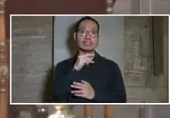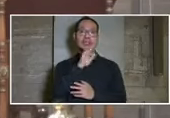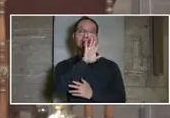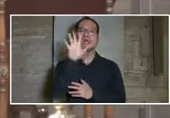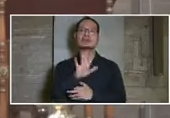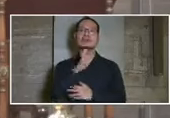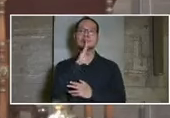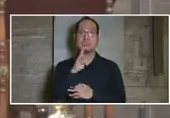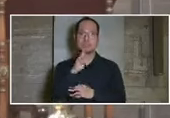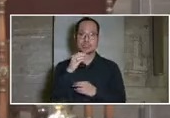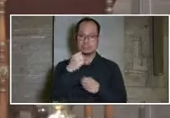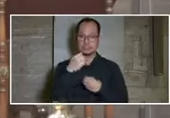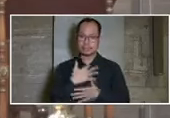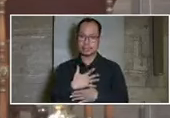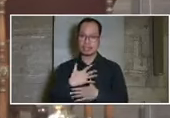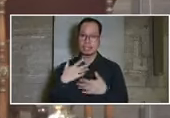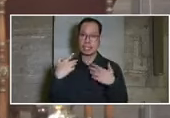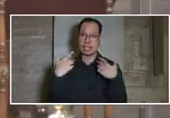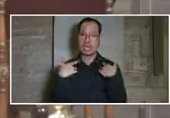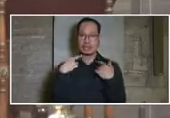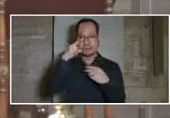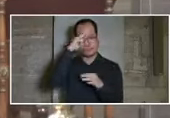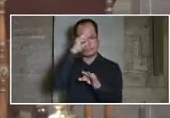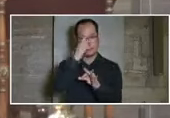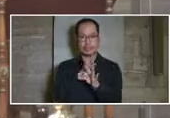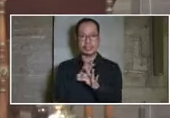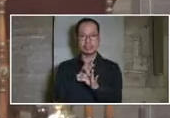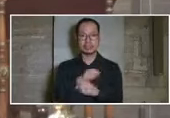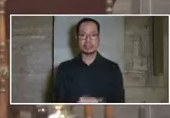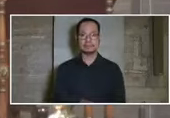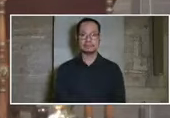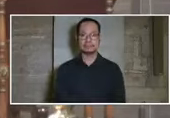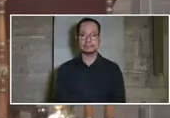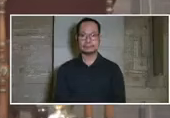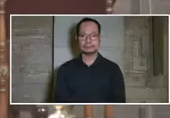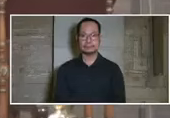afraid, just have faith.